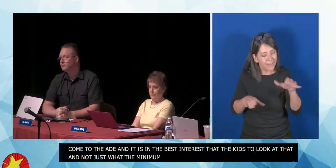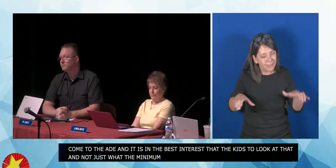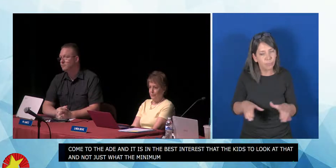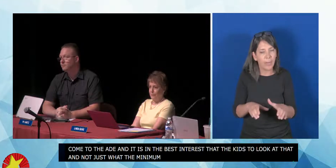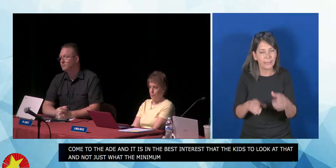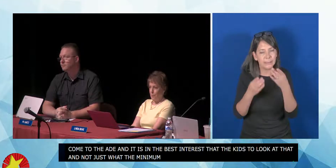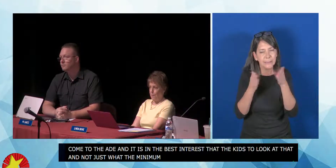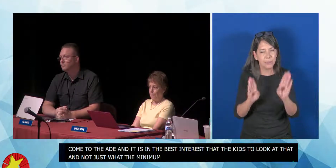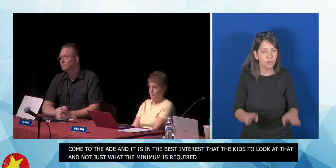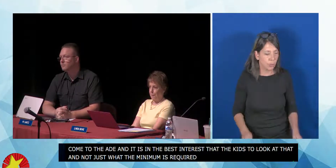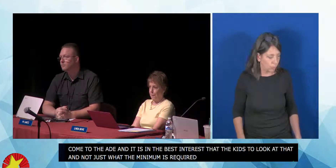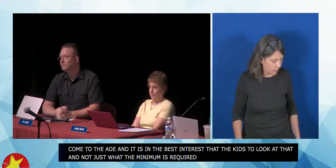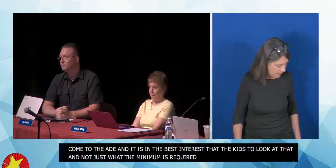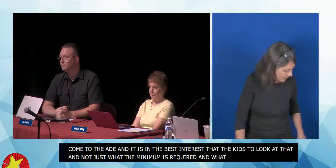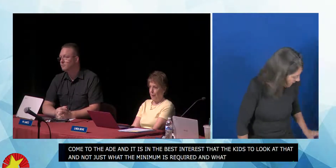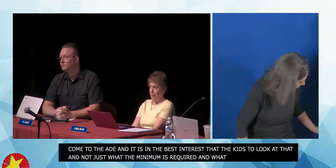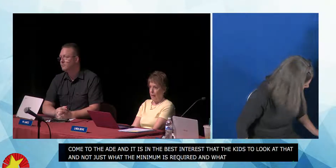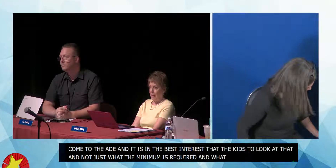general.